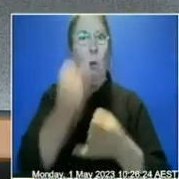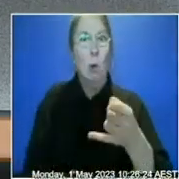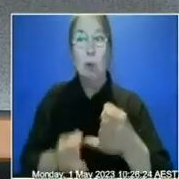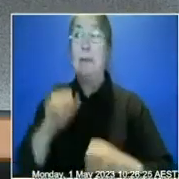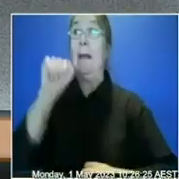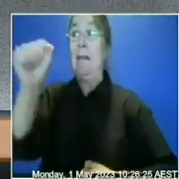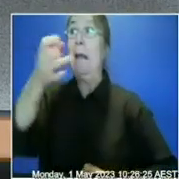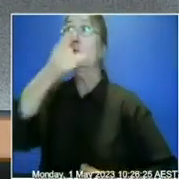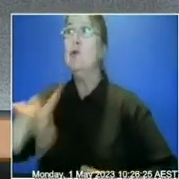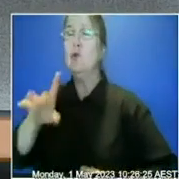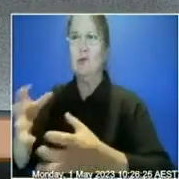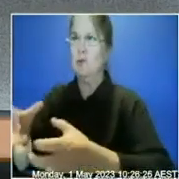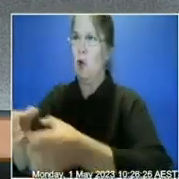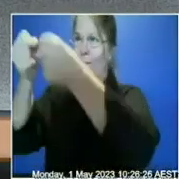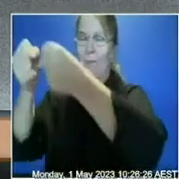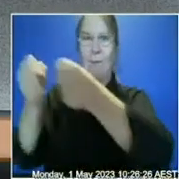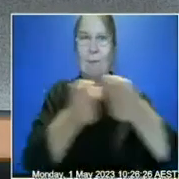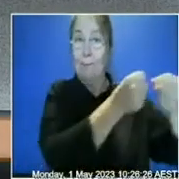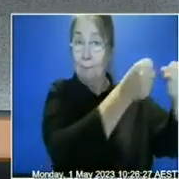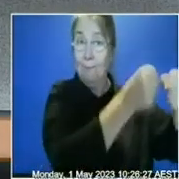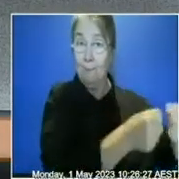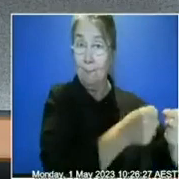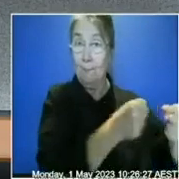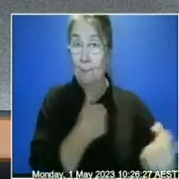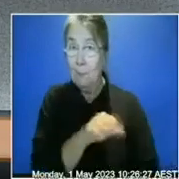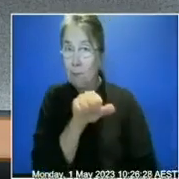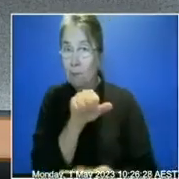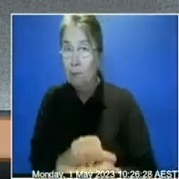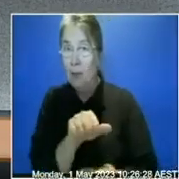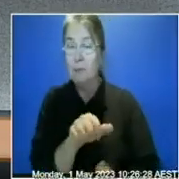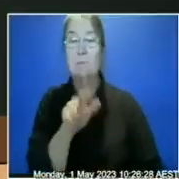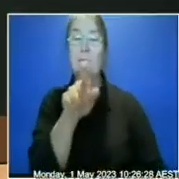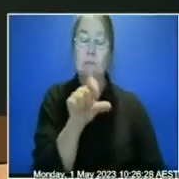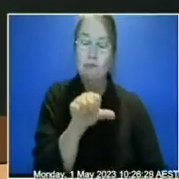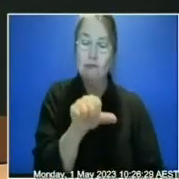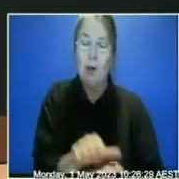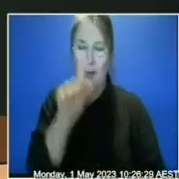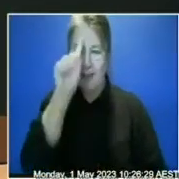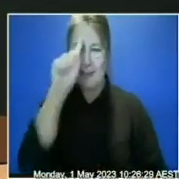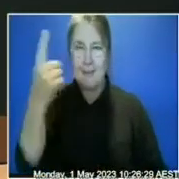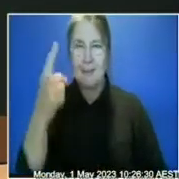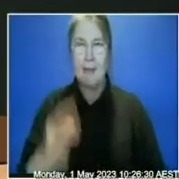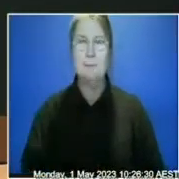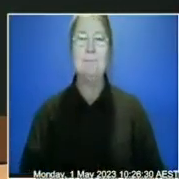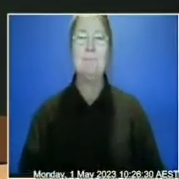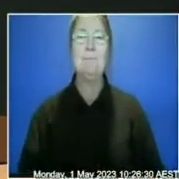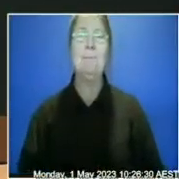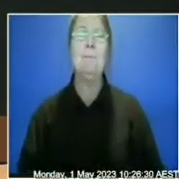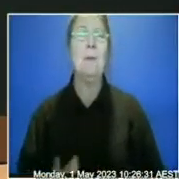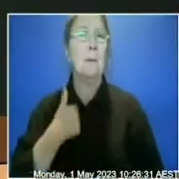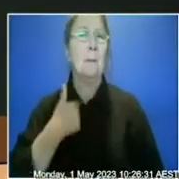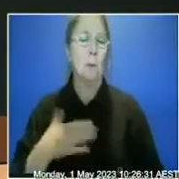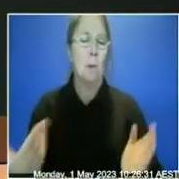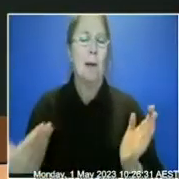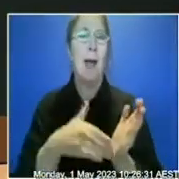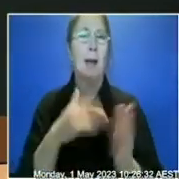Bell's point? So substance abuse and addiction and mental health, so they continue, as we can see, to